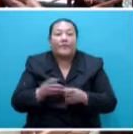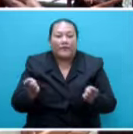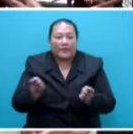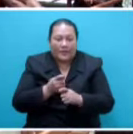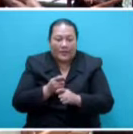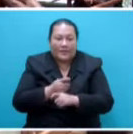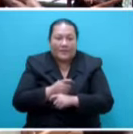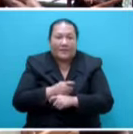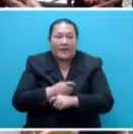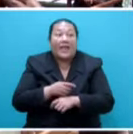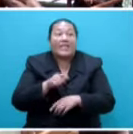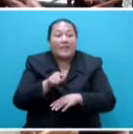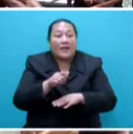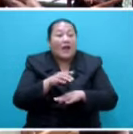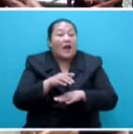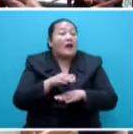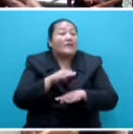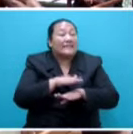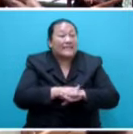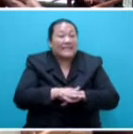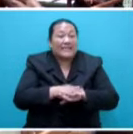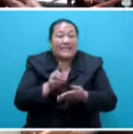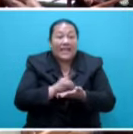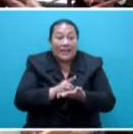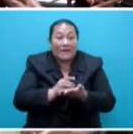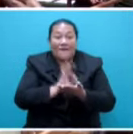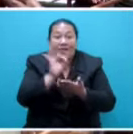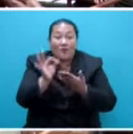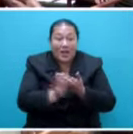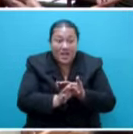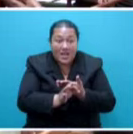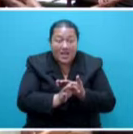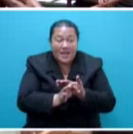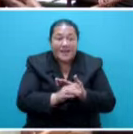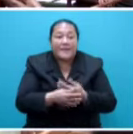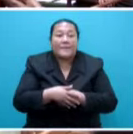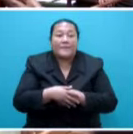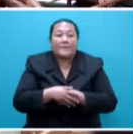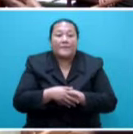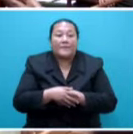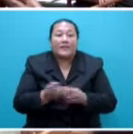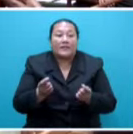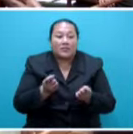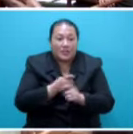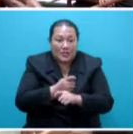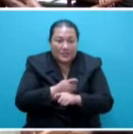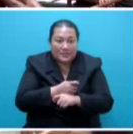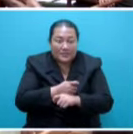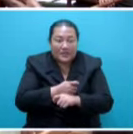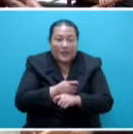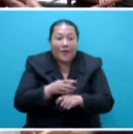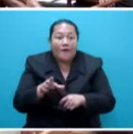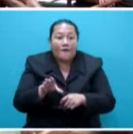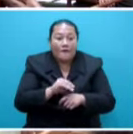the sitting dates for February be changed from